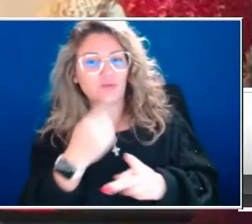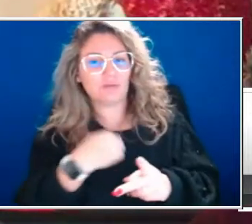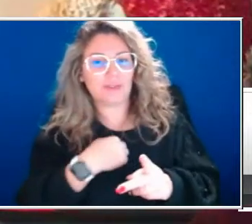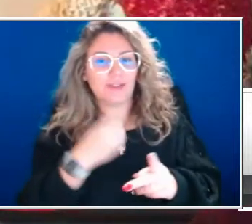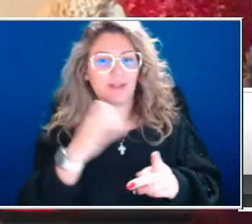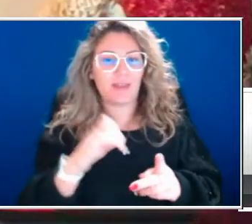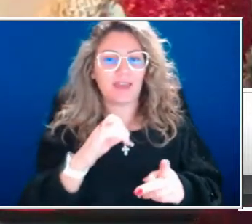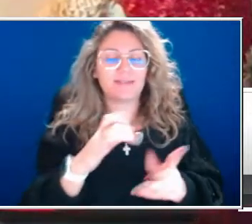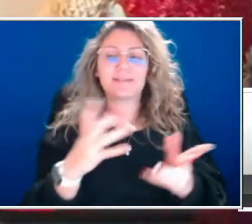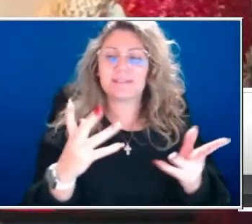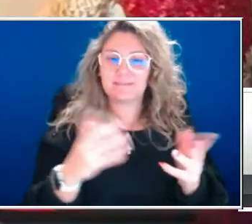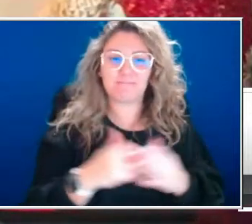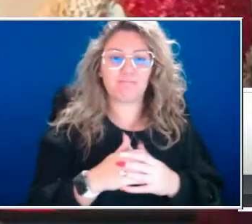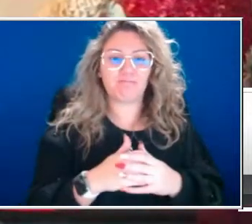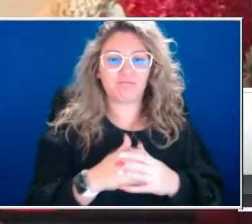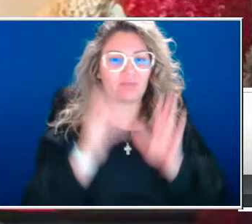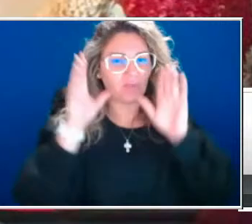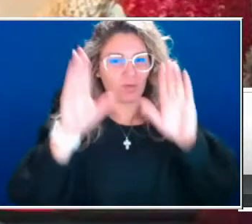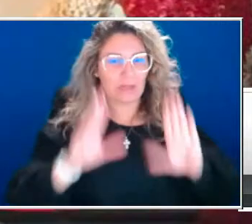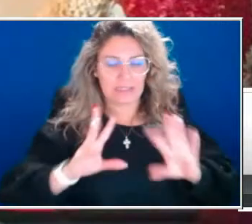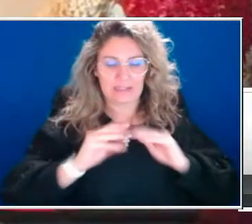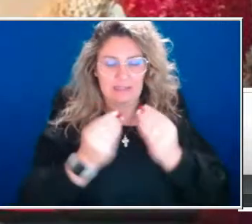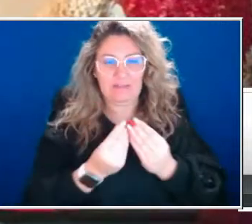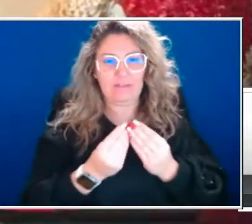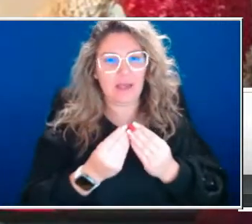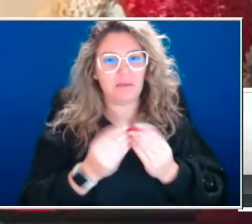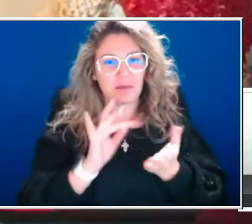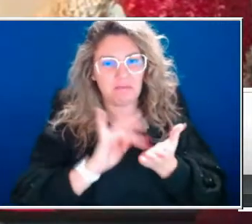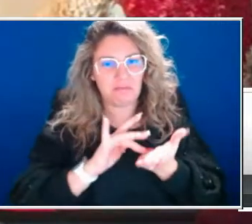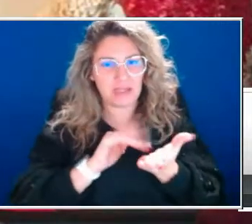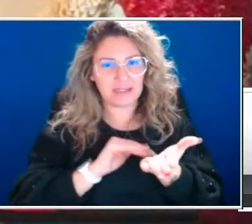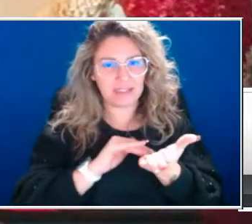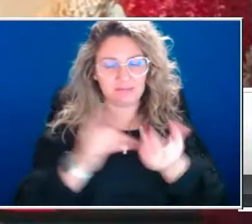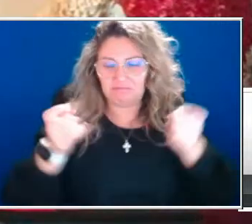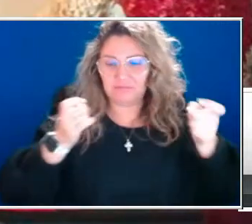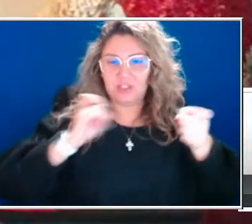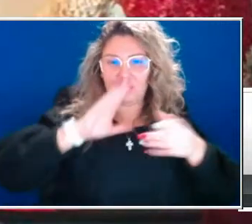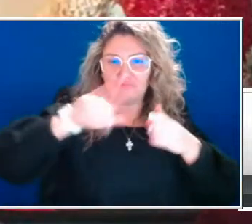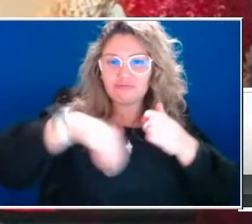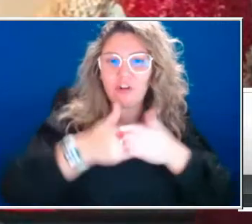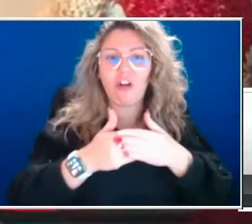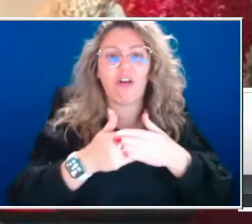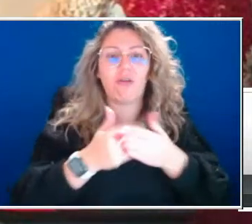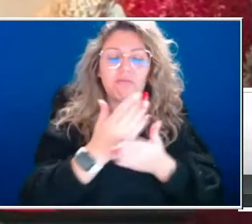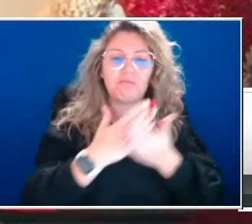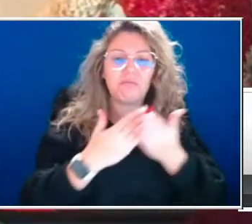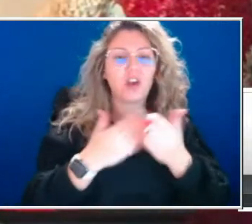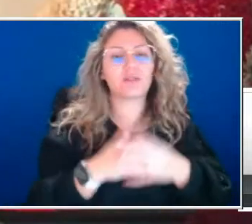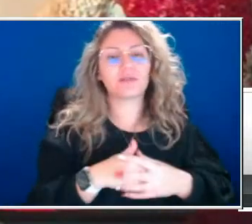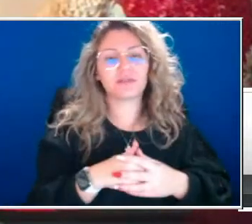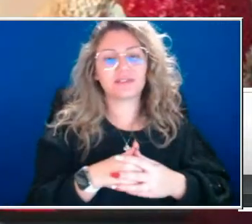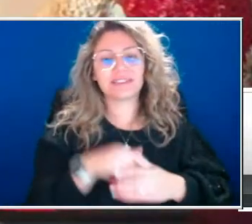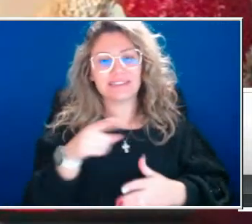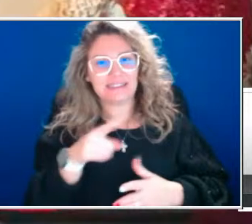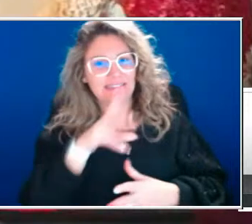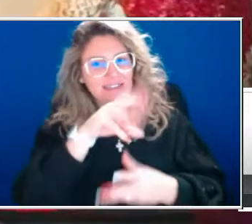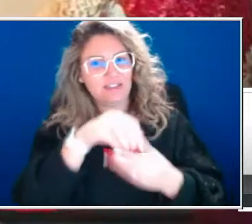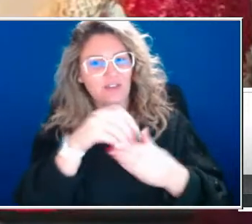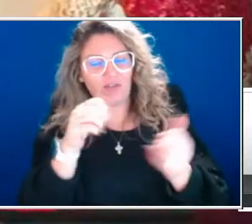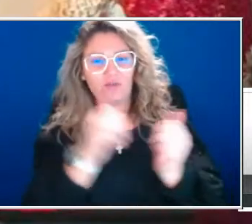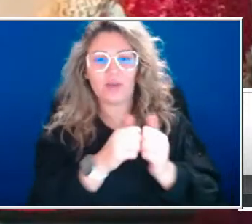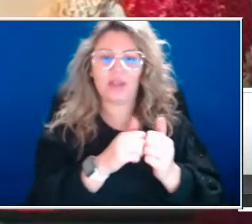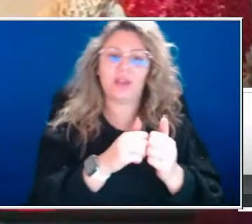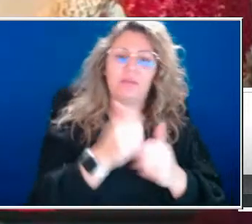having an excellent family medicine doctor who manages all aspects of my care. Mm-hmm. So he's involved with blood